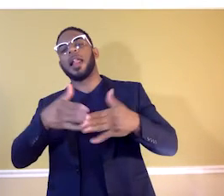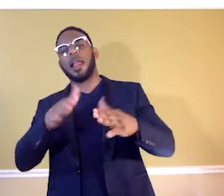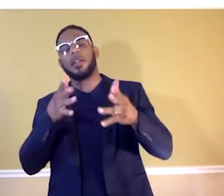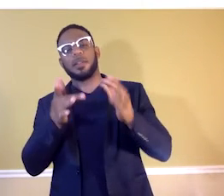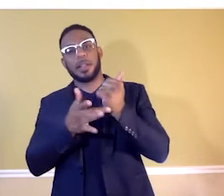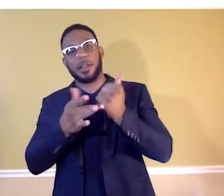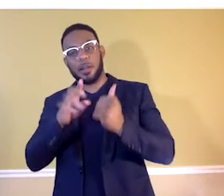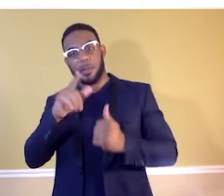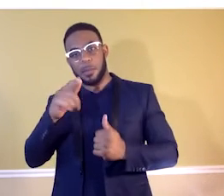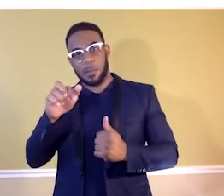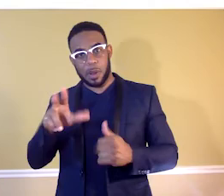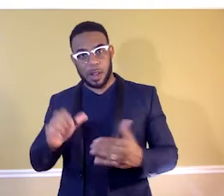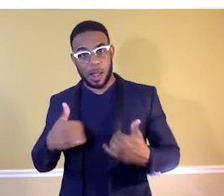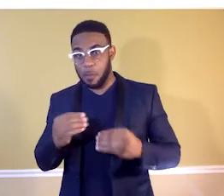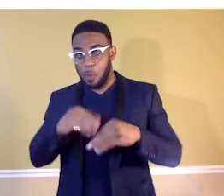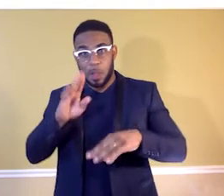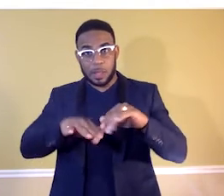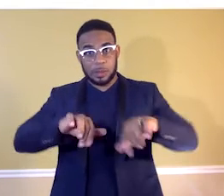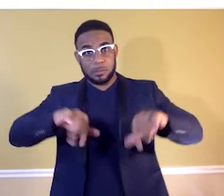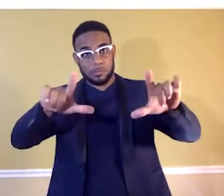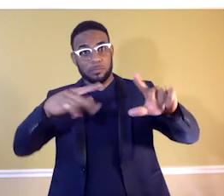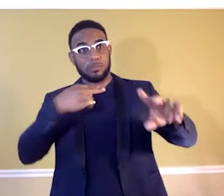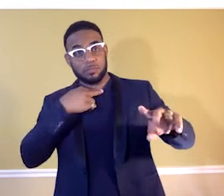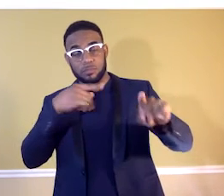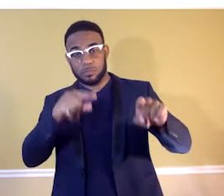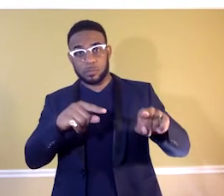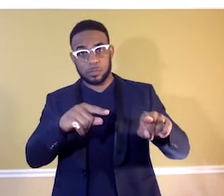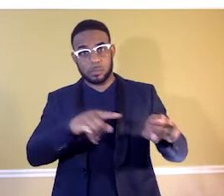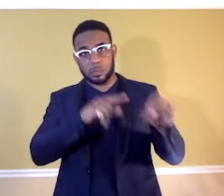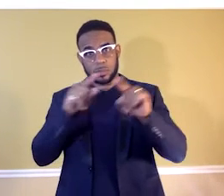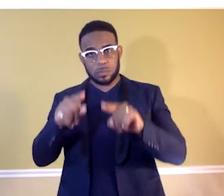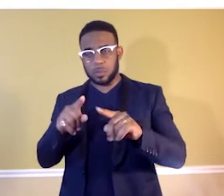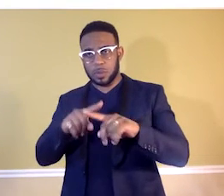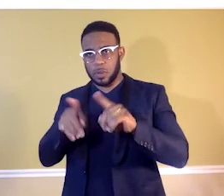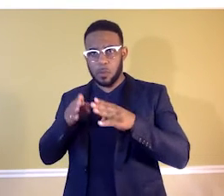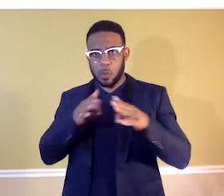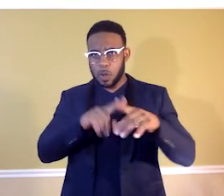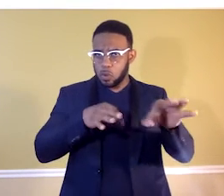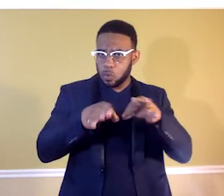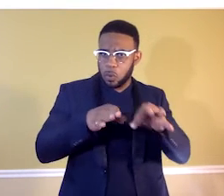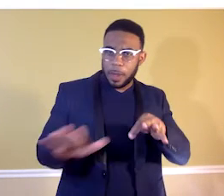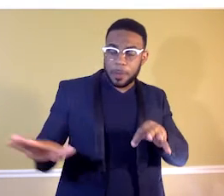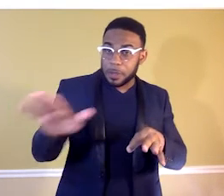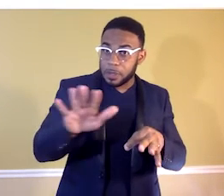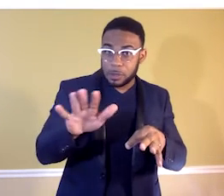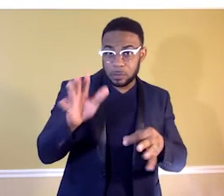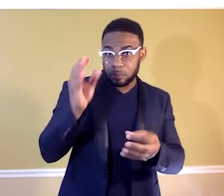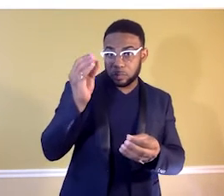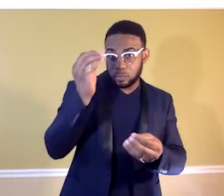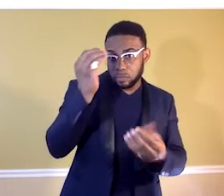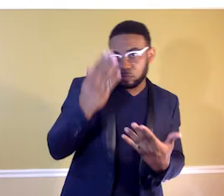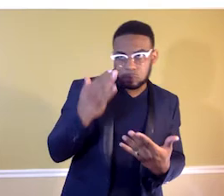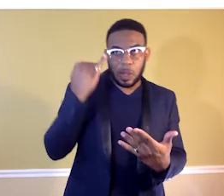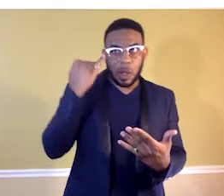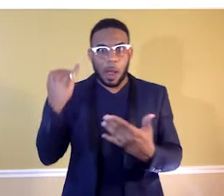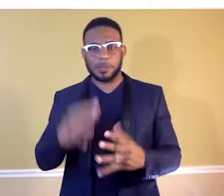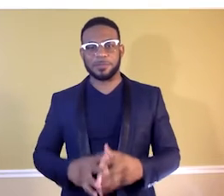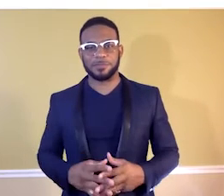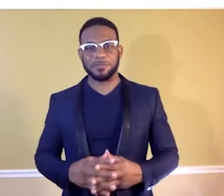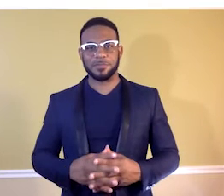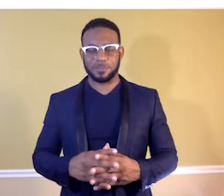technical bloggers to have more than a static images and words to describe their I guess